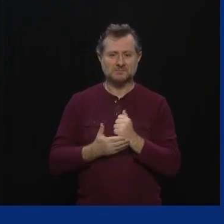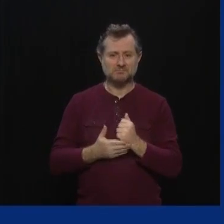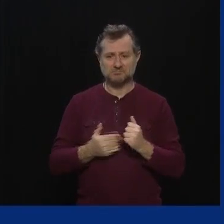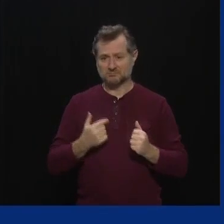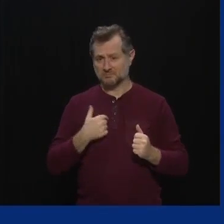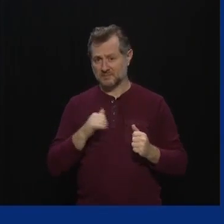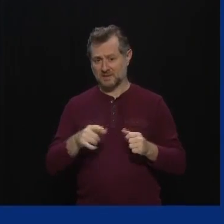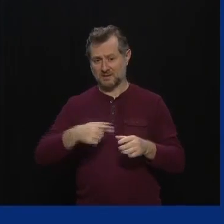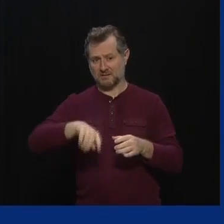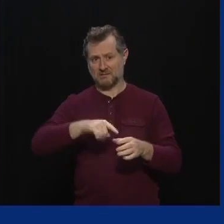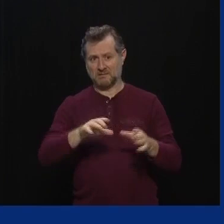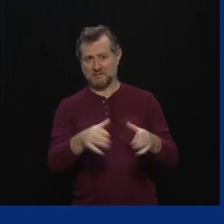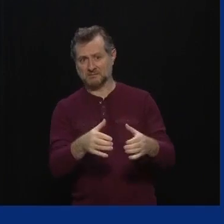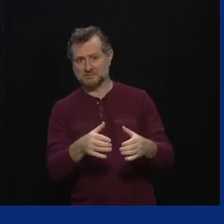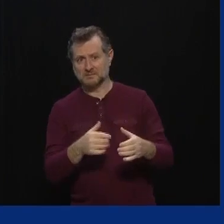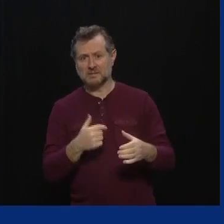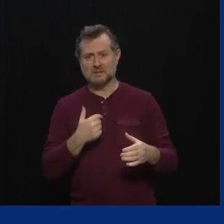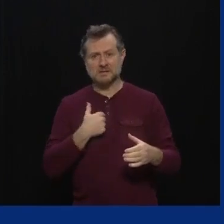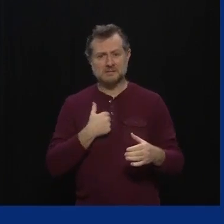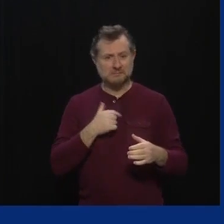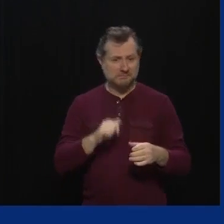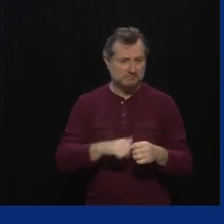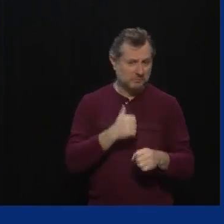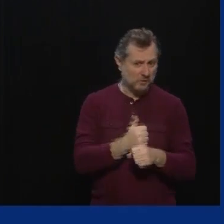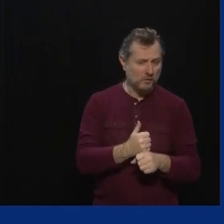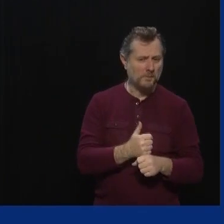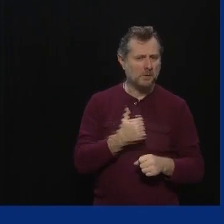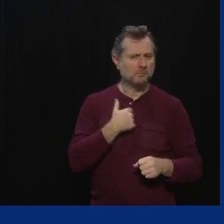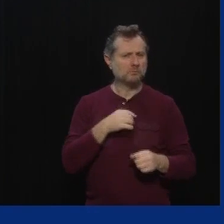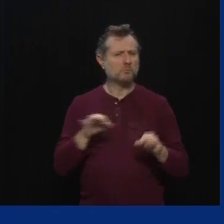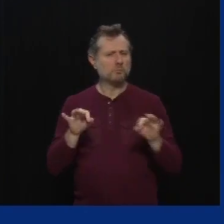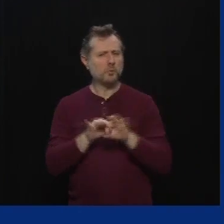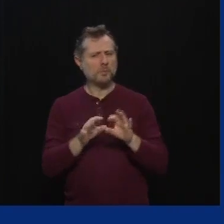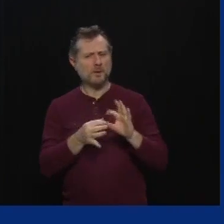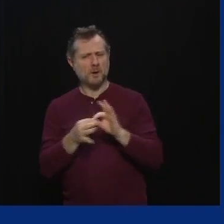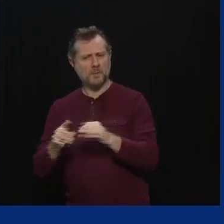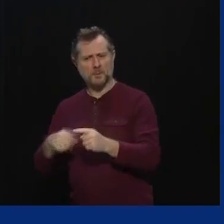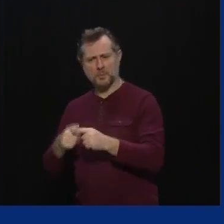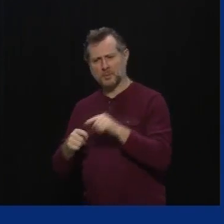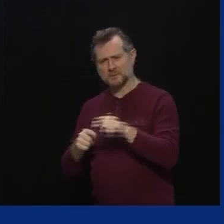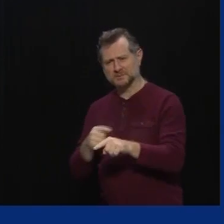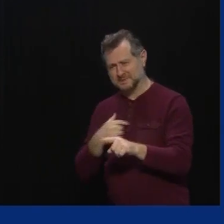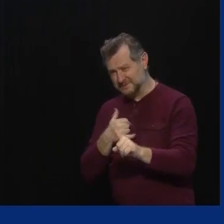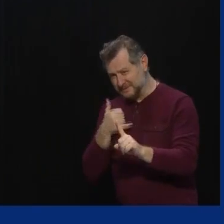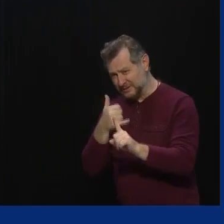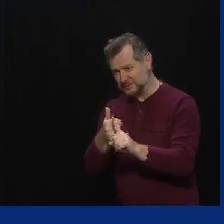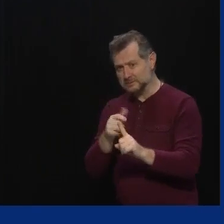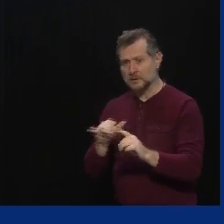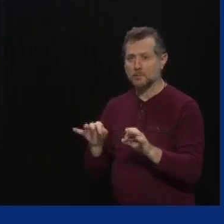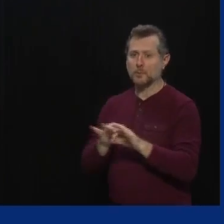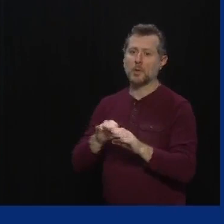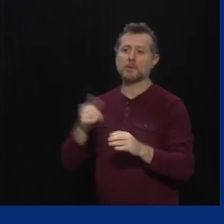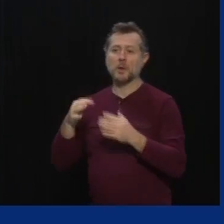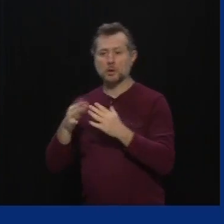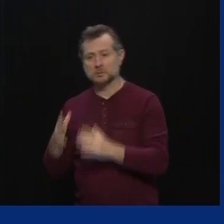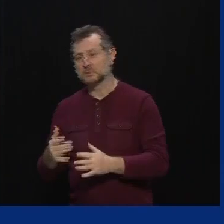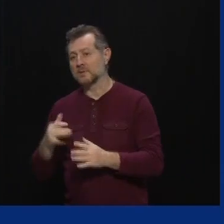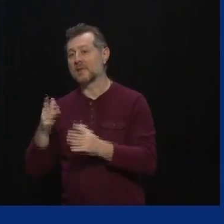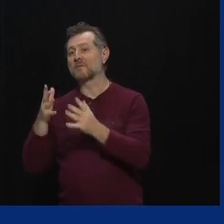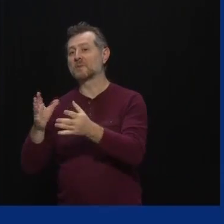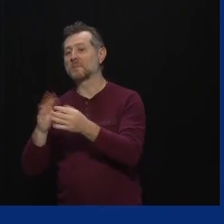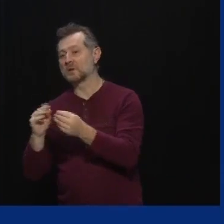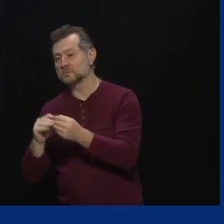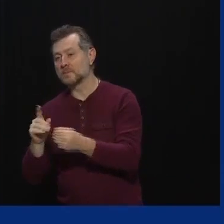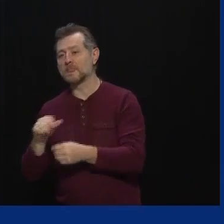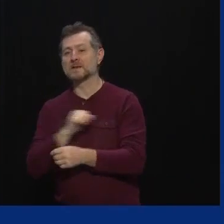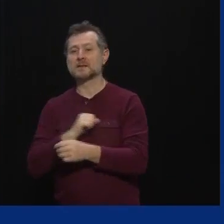Nixon was an important part. I called her. I called other leaders. I called left a message for Senator Robert Jackson to let him know, and as